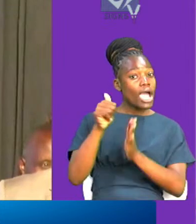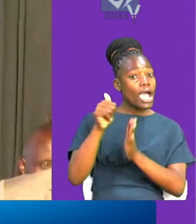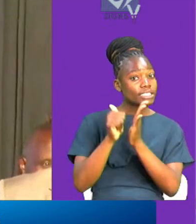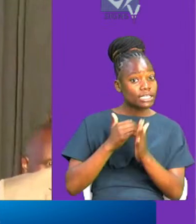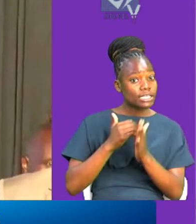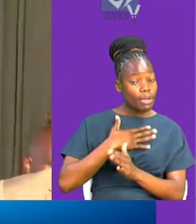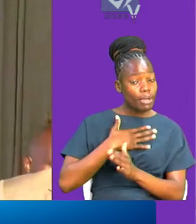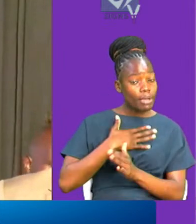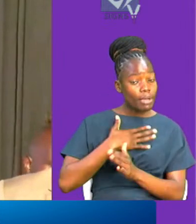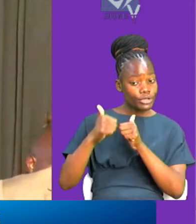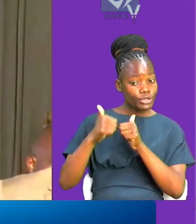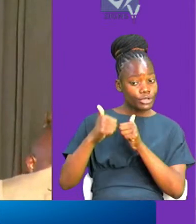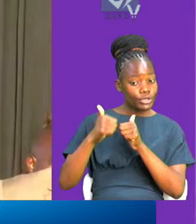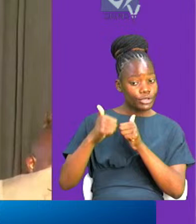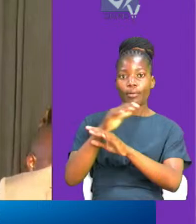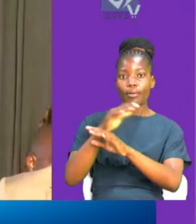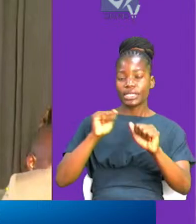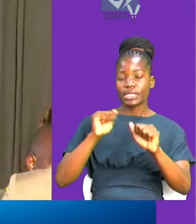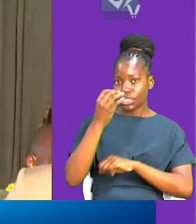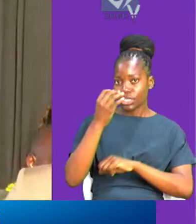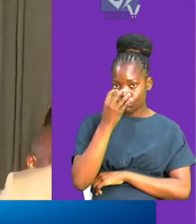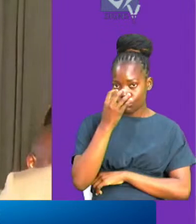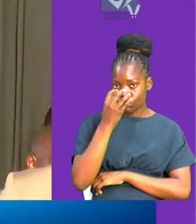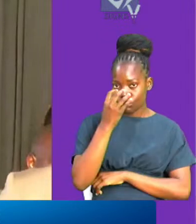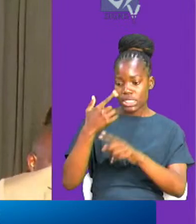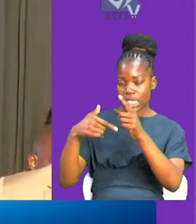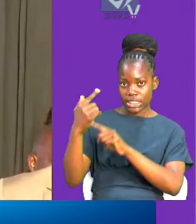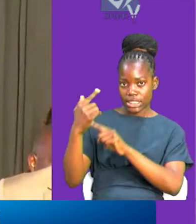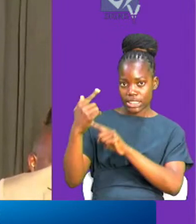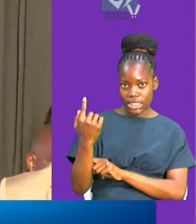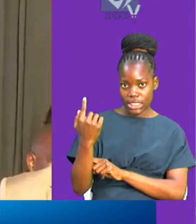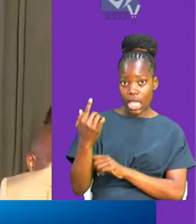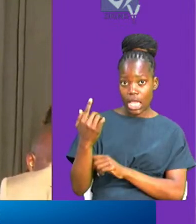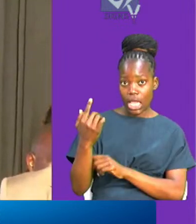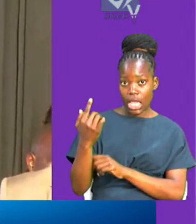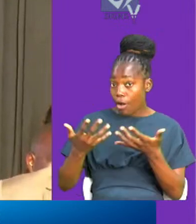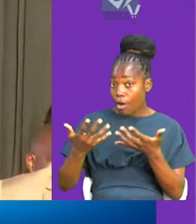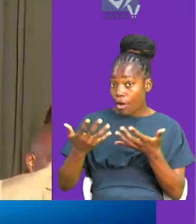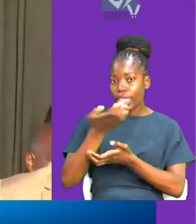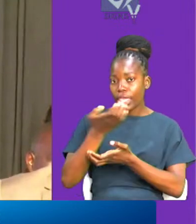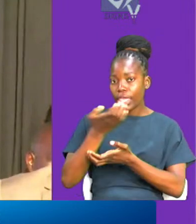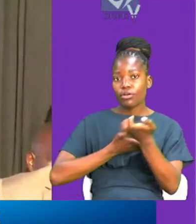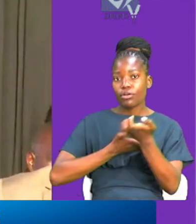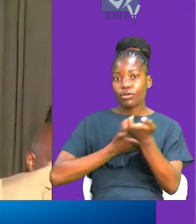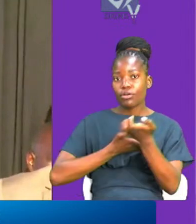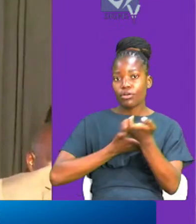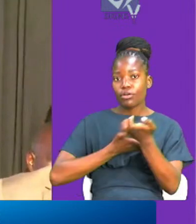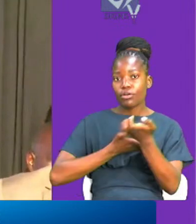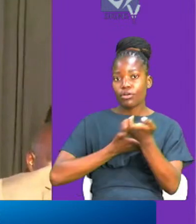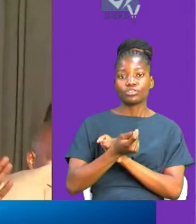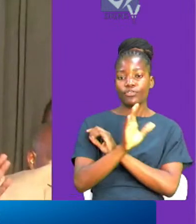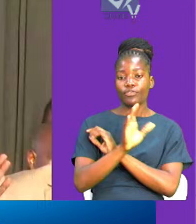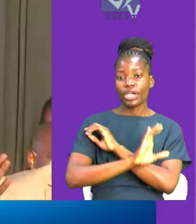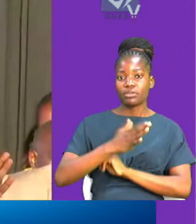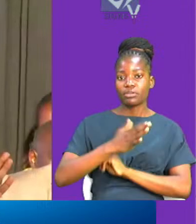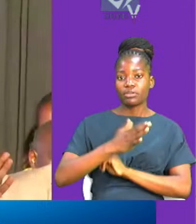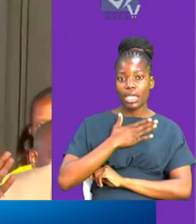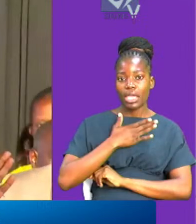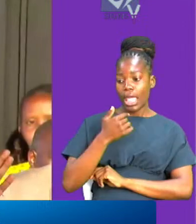I assist President William Ruto succeed in the economic transformation of this republic. Na mimi siwezi toka hapo.